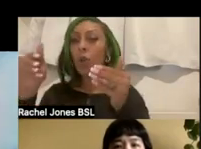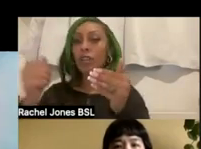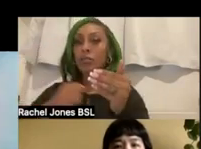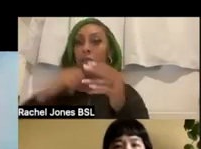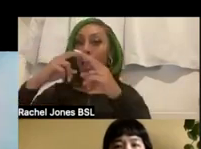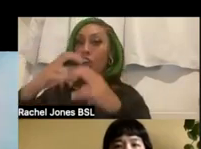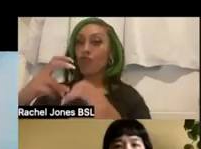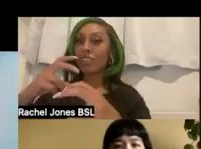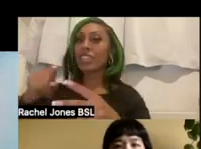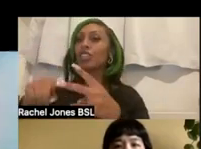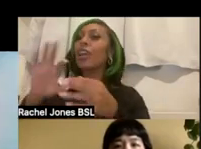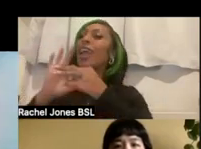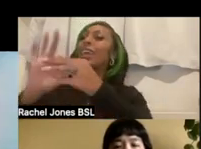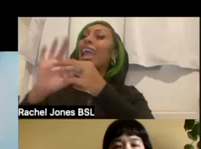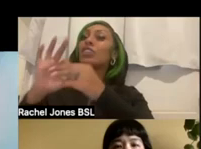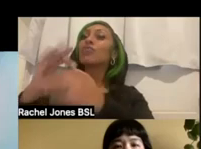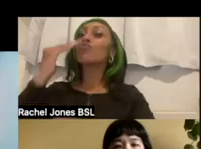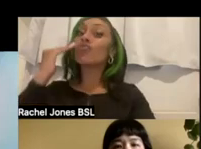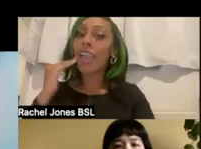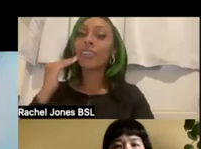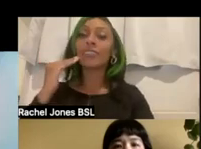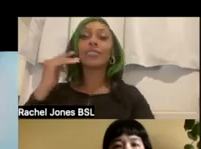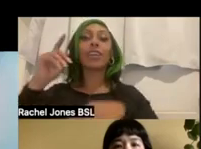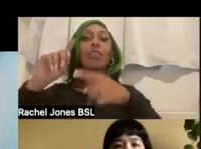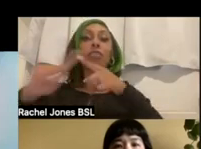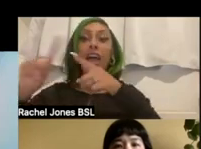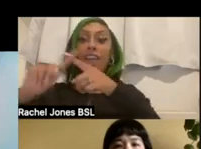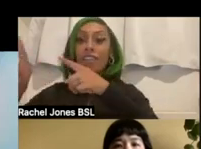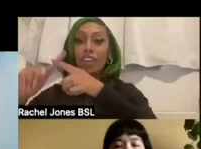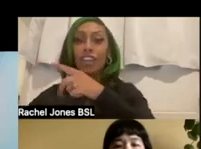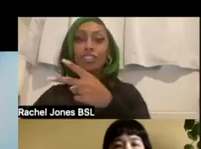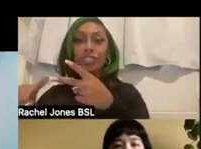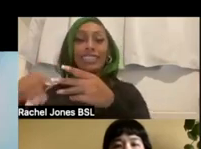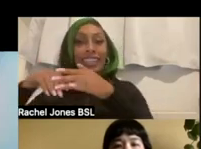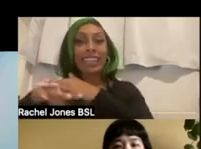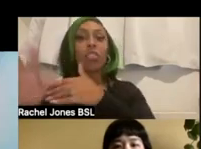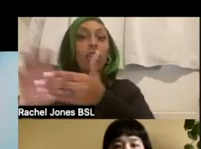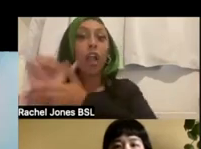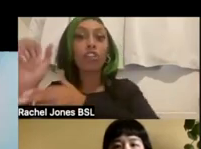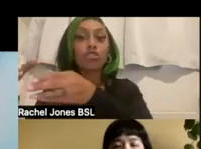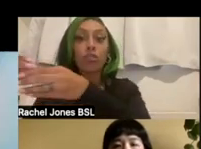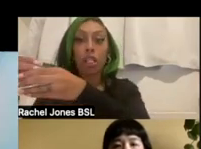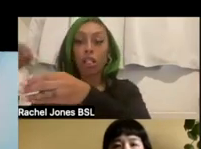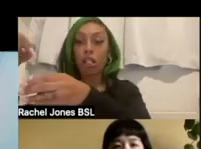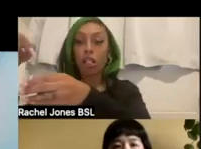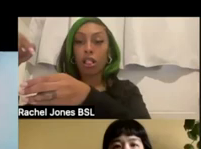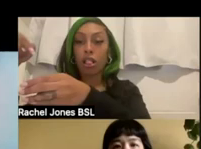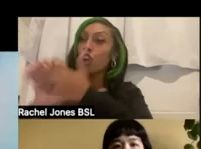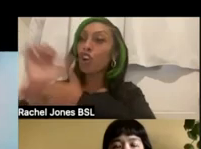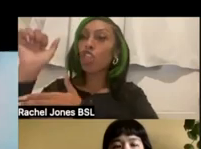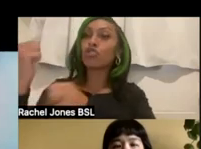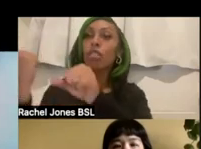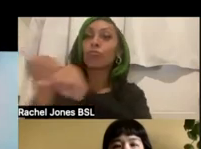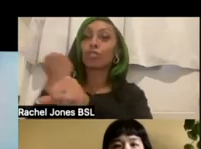and diversity within the cultural sector and cultural production in the UK. And I would like to take